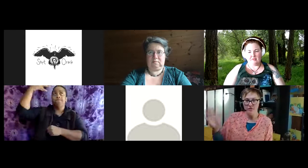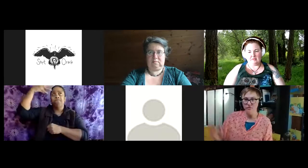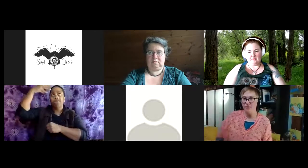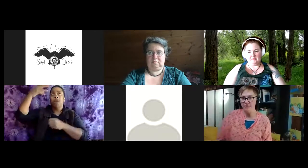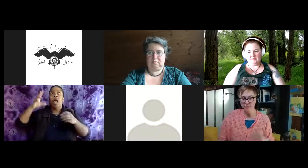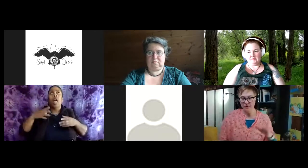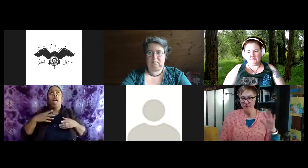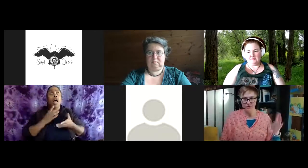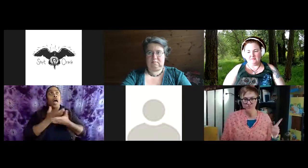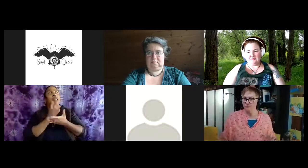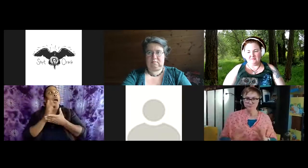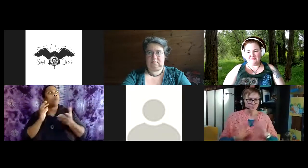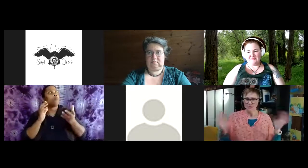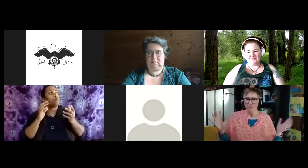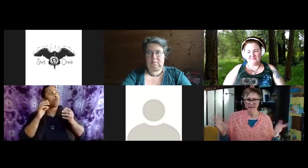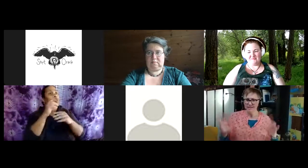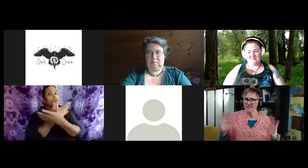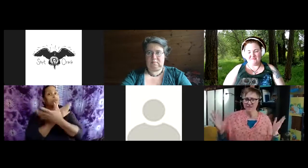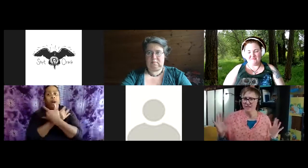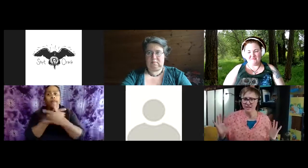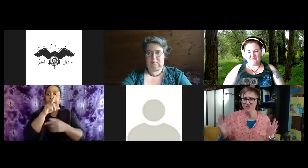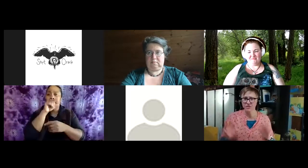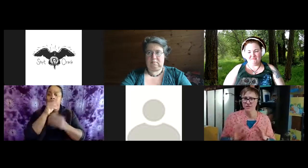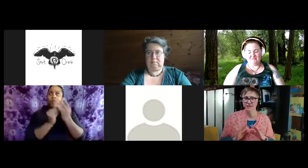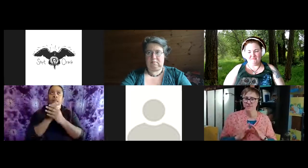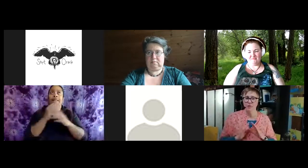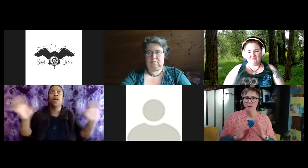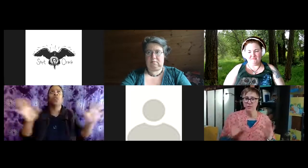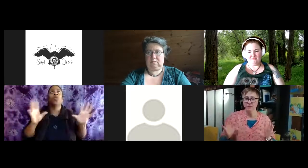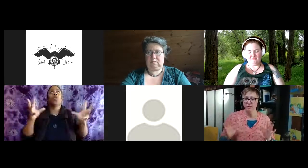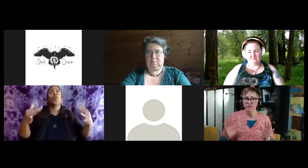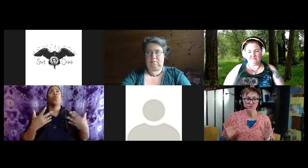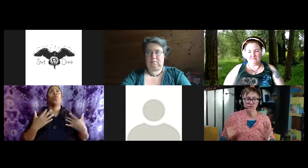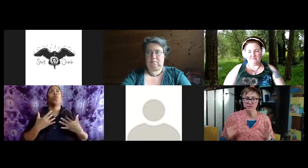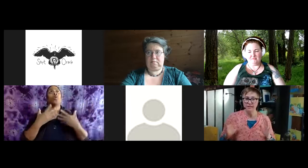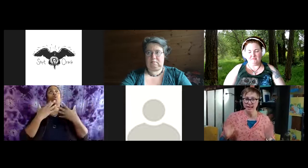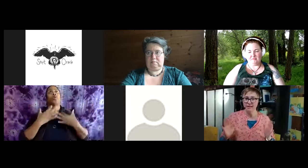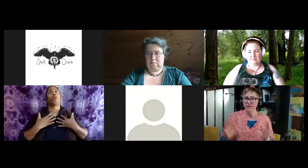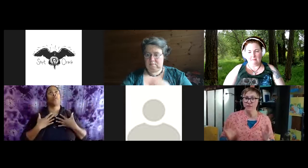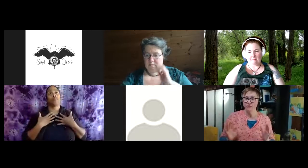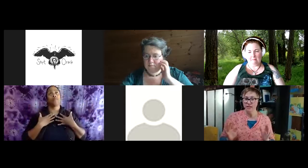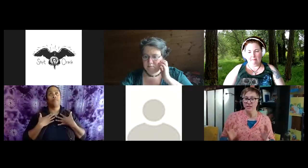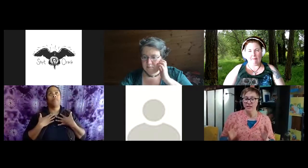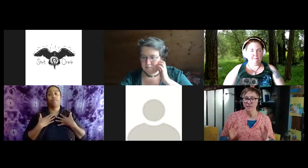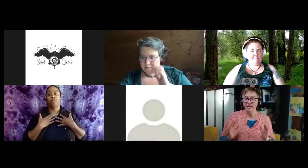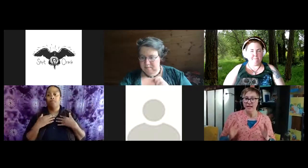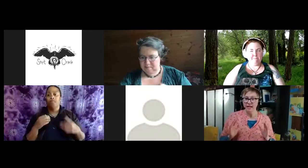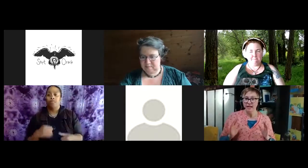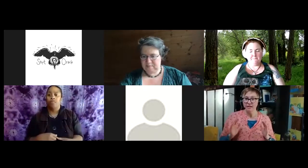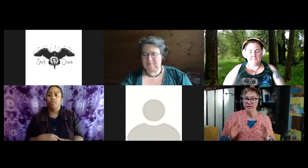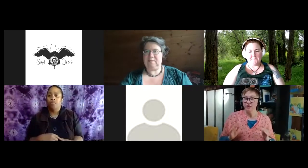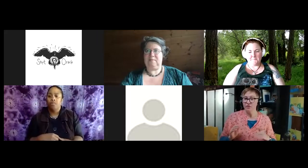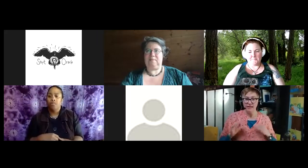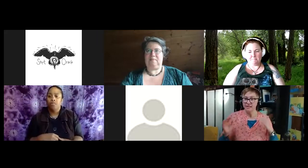the butterflies, birds, plants, everything just to kind of melt into this net of energy that